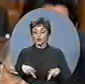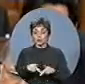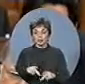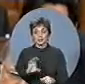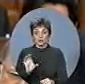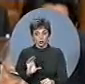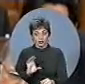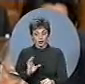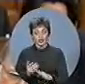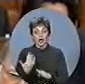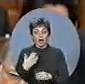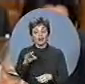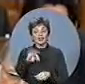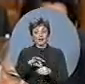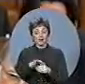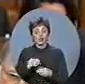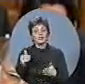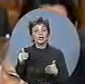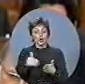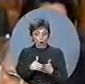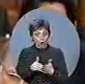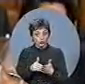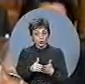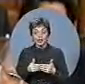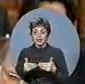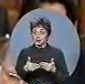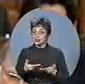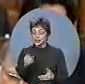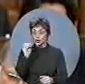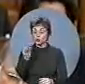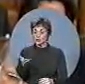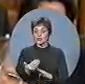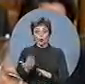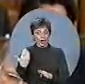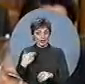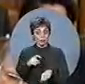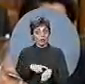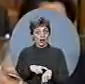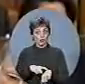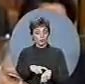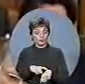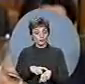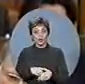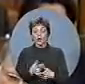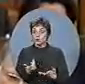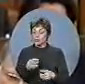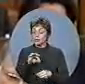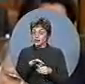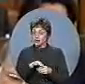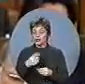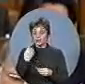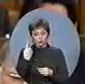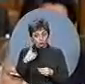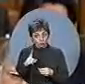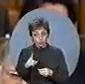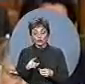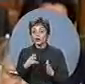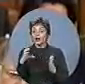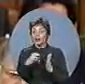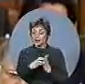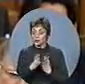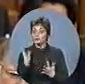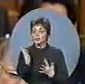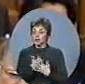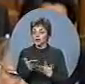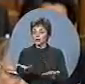two dispositions. Or the sunset. They voted for the sunset as well. Mr. Speaker, this is not the